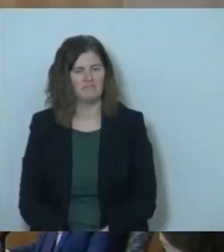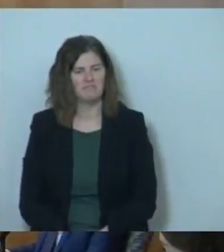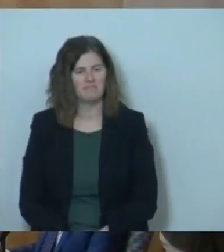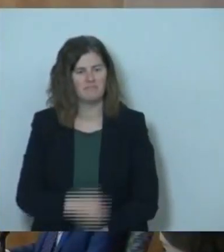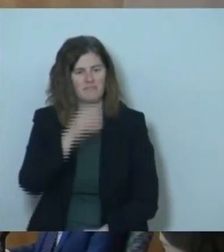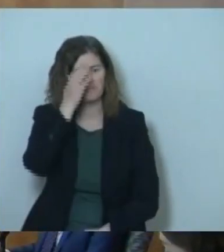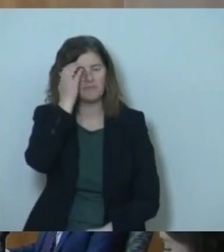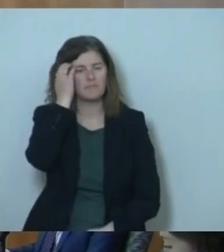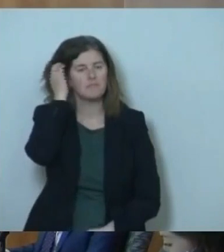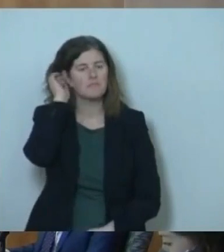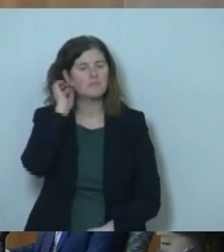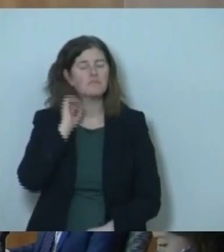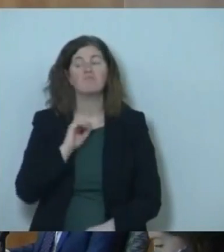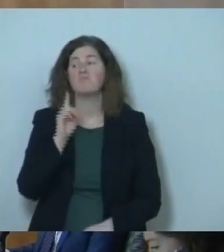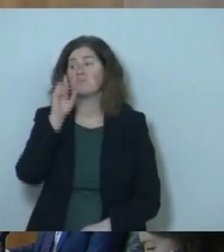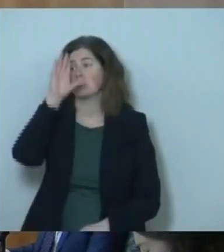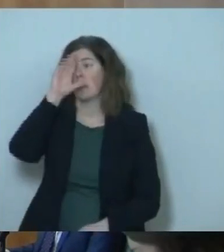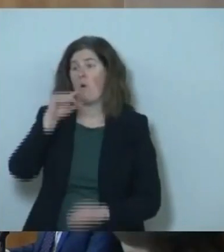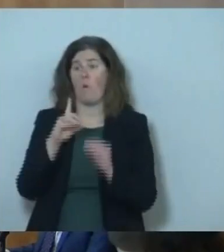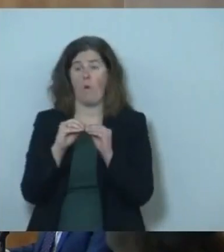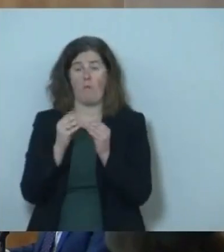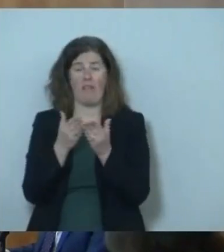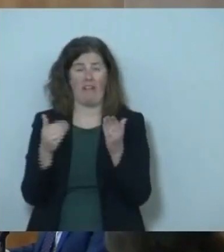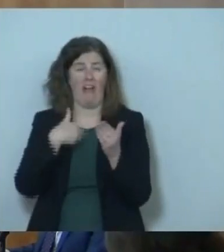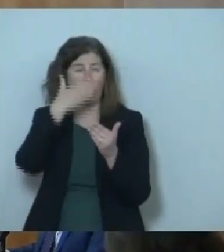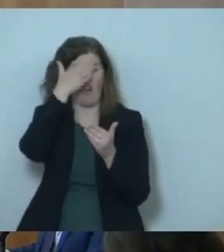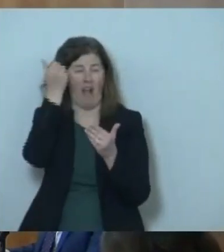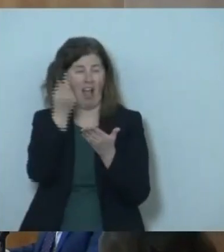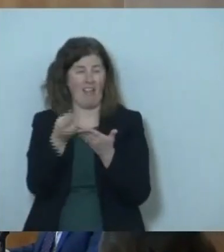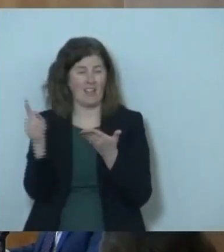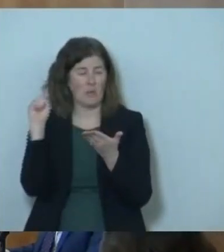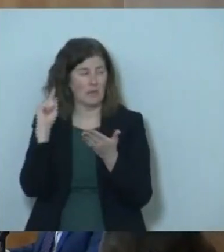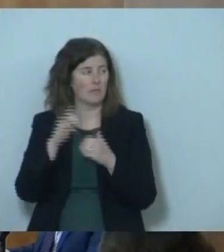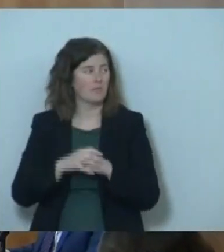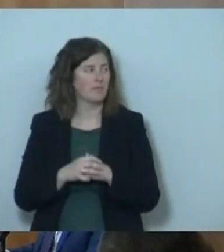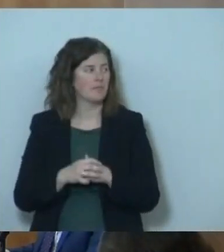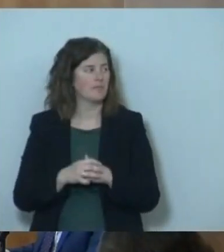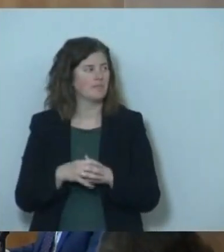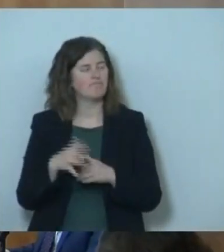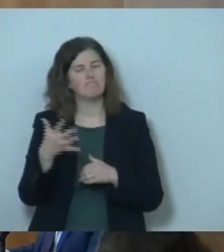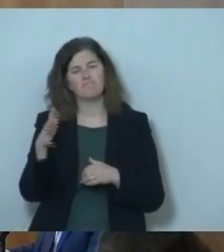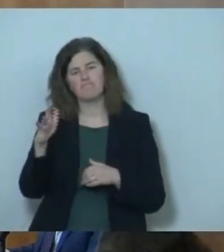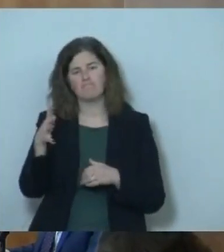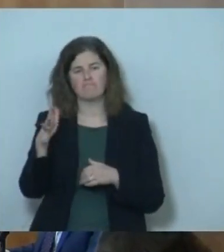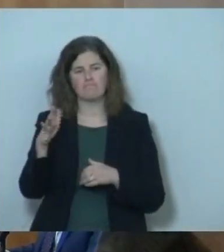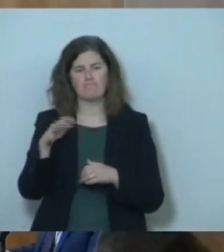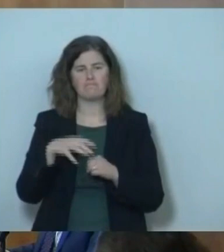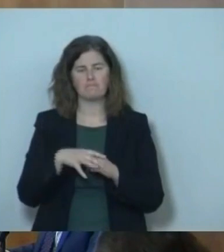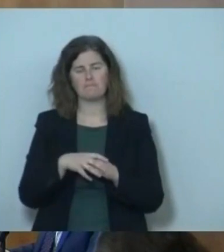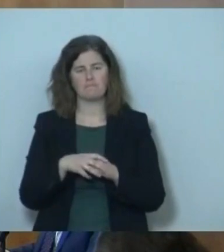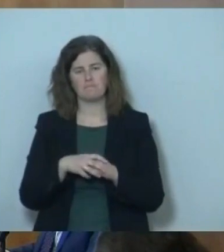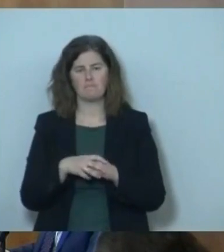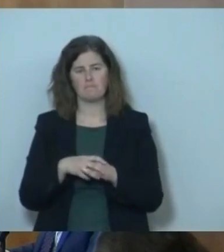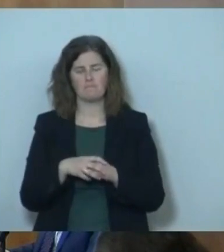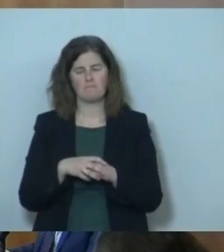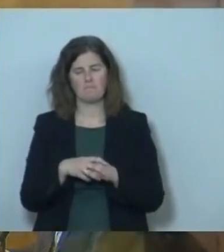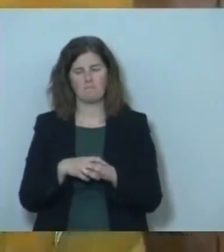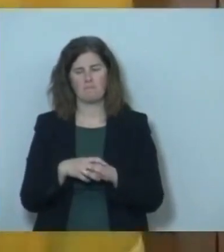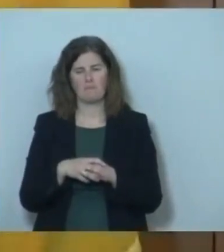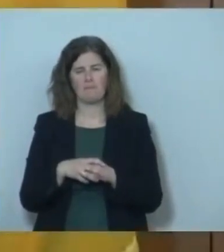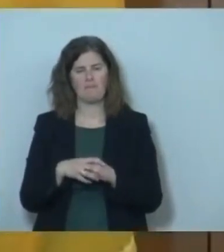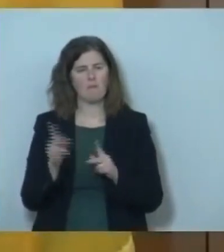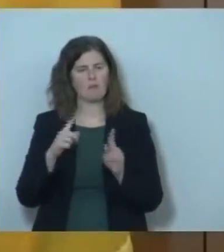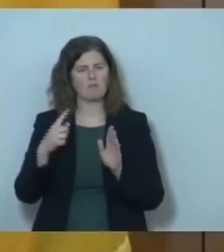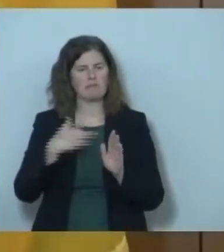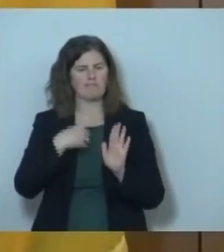And I'm going to do one more thing that I failed to do last week, and it's both kind of an area of